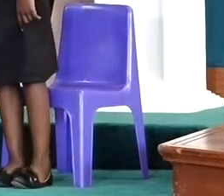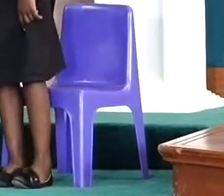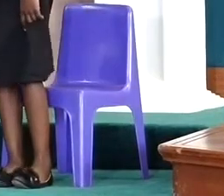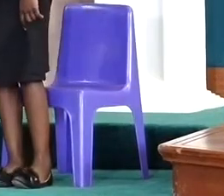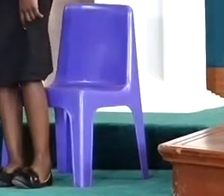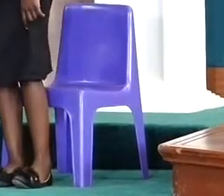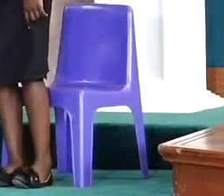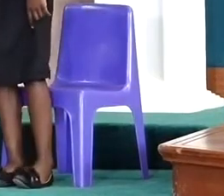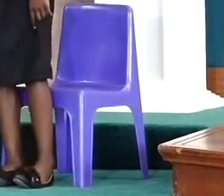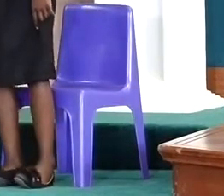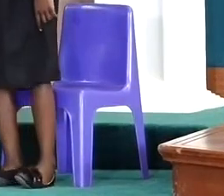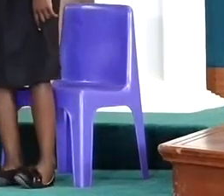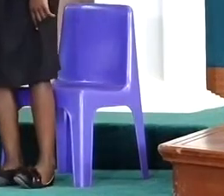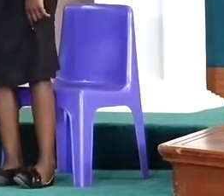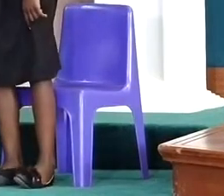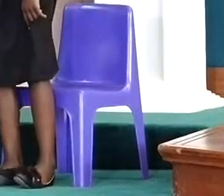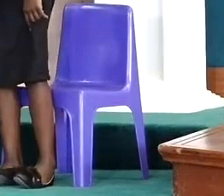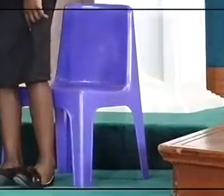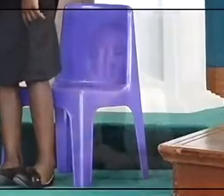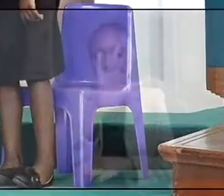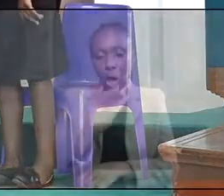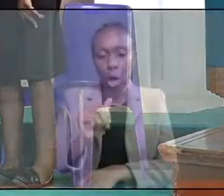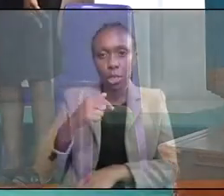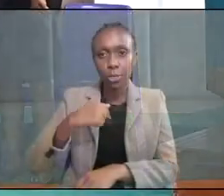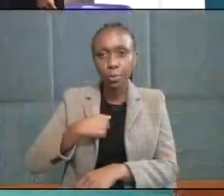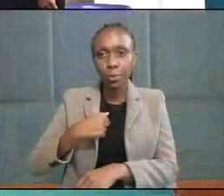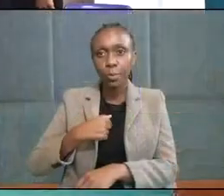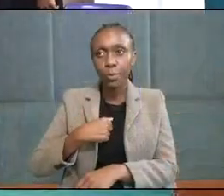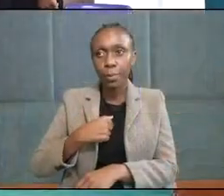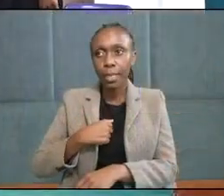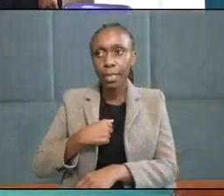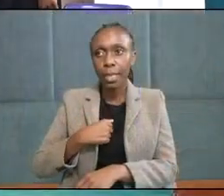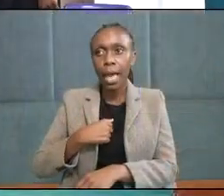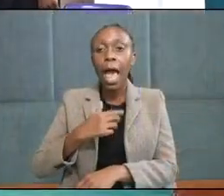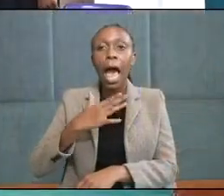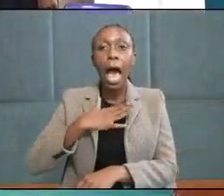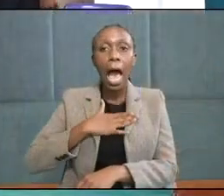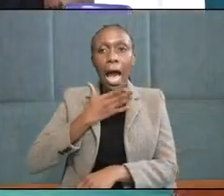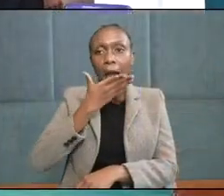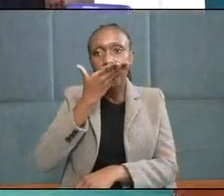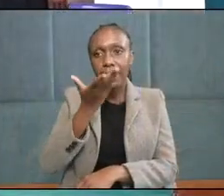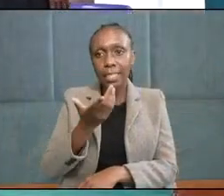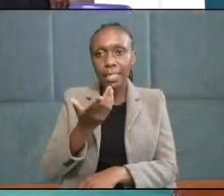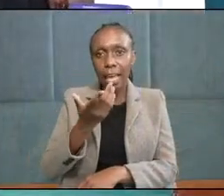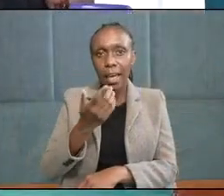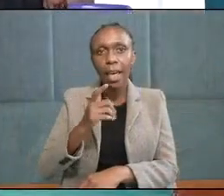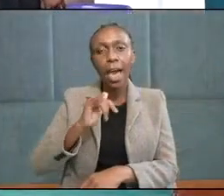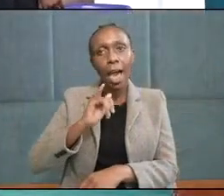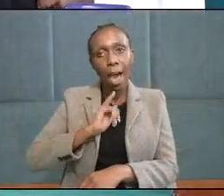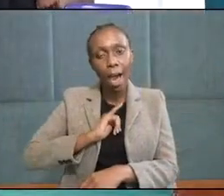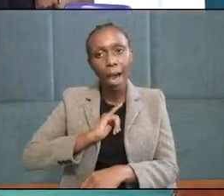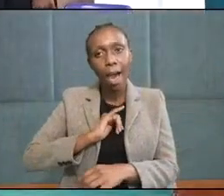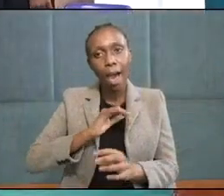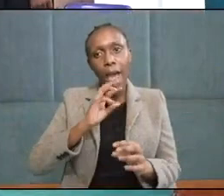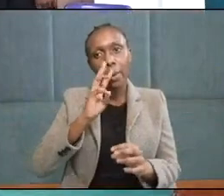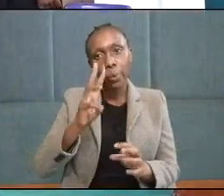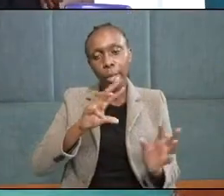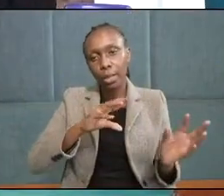when Jesus calls for repast. My answer is, I will